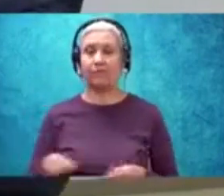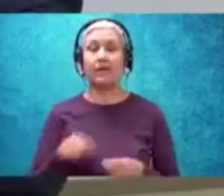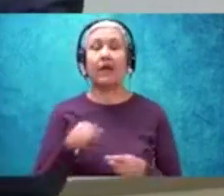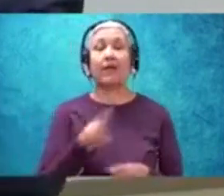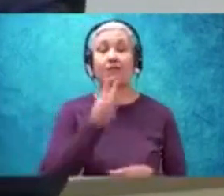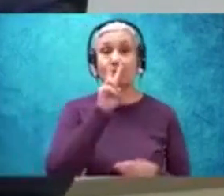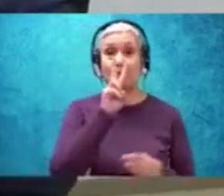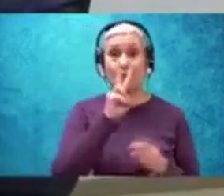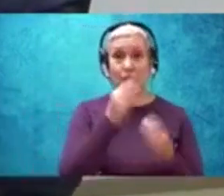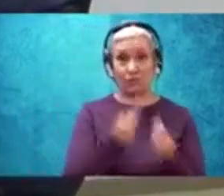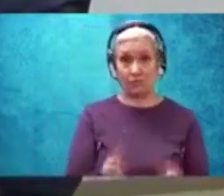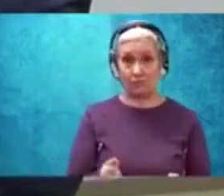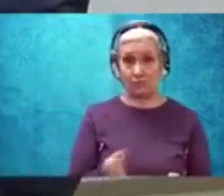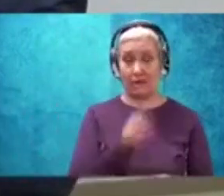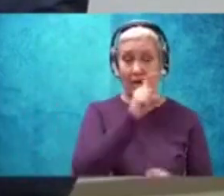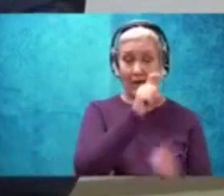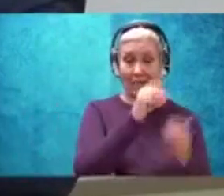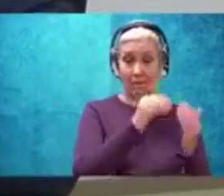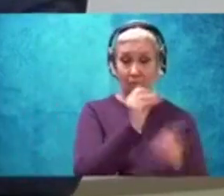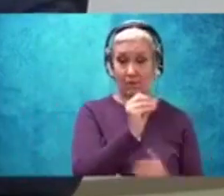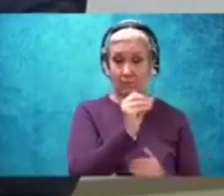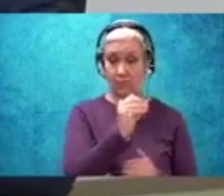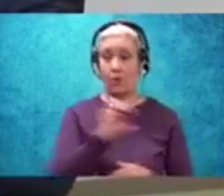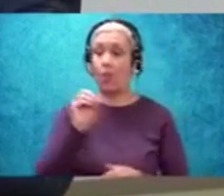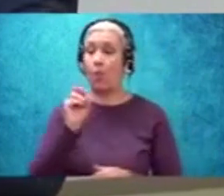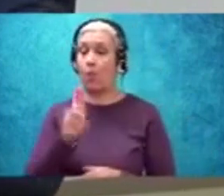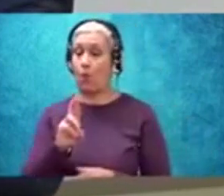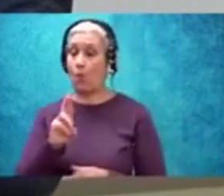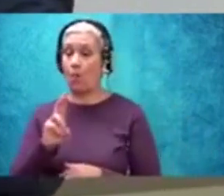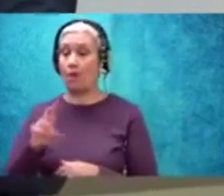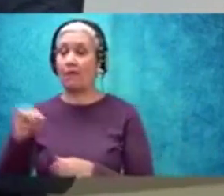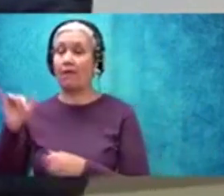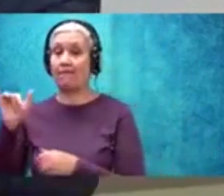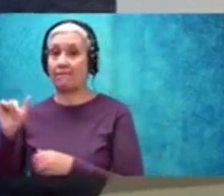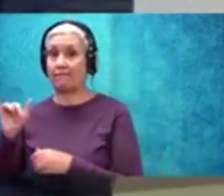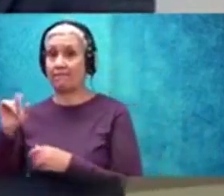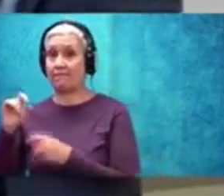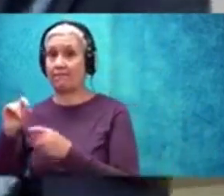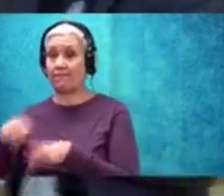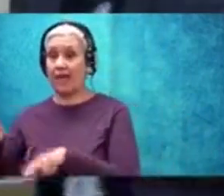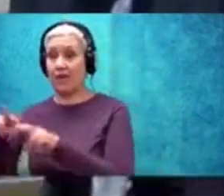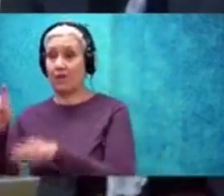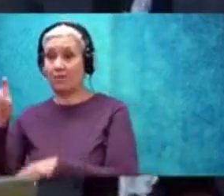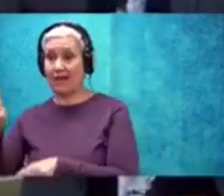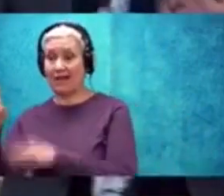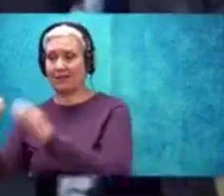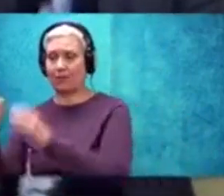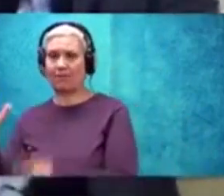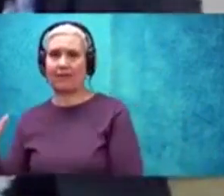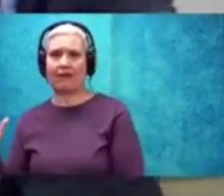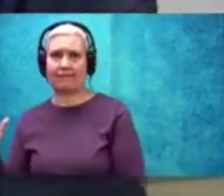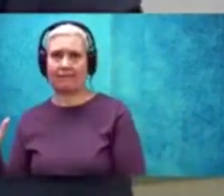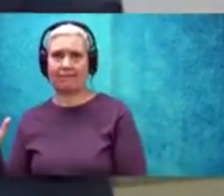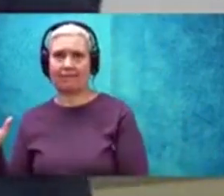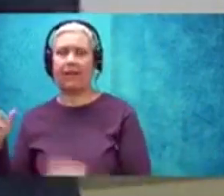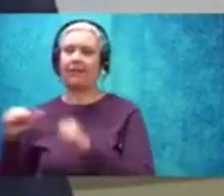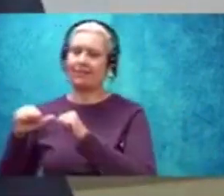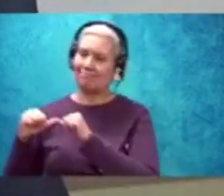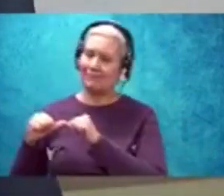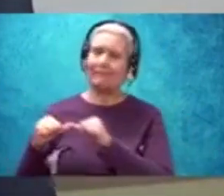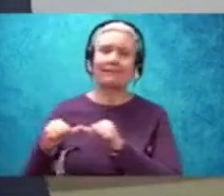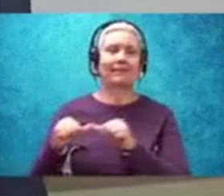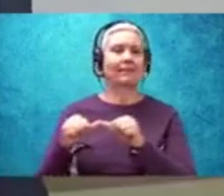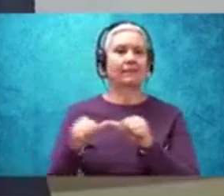solutions where x is equal to 0 or the value of x is equal to 5. And again, this is a theme that's going to continue to